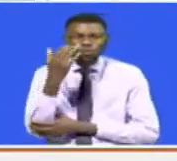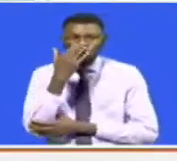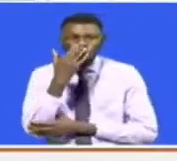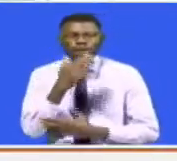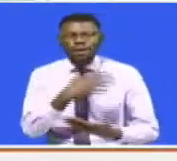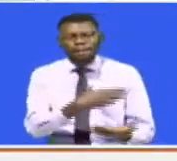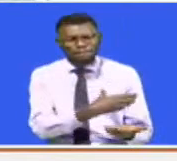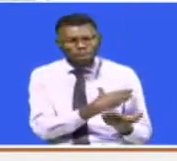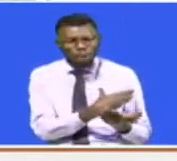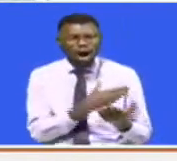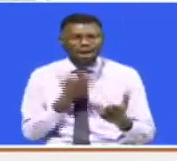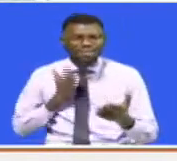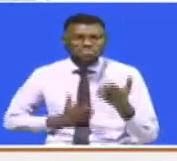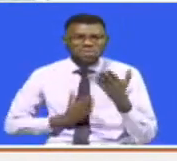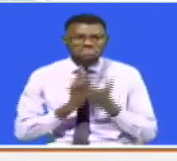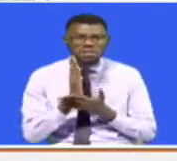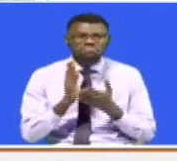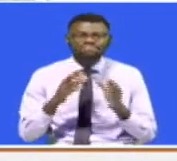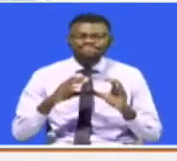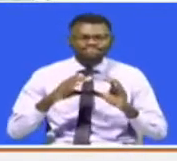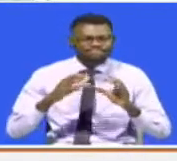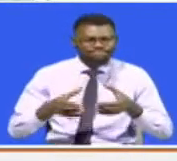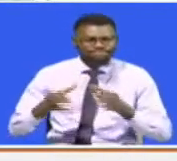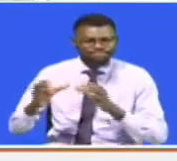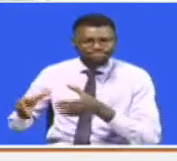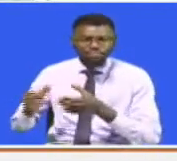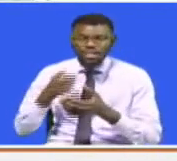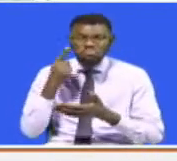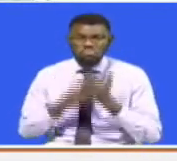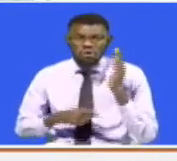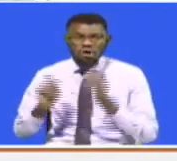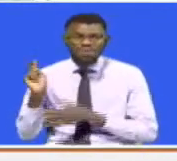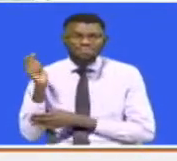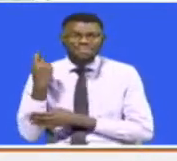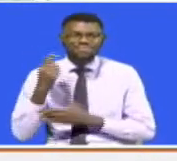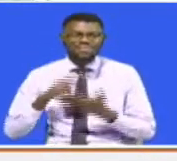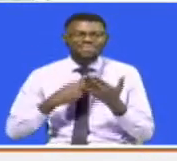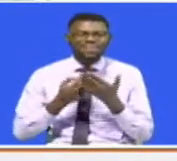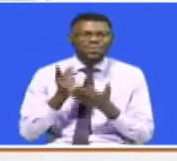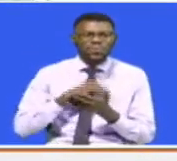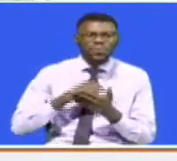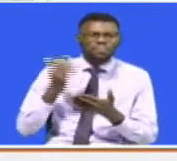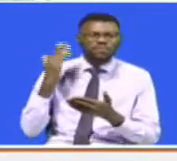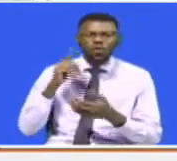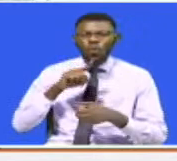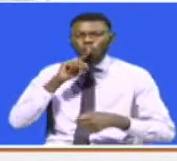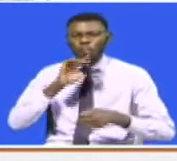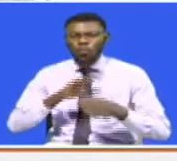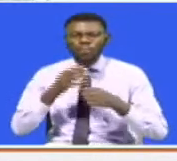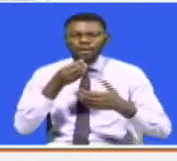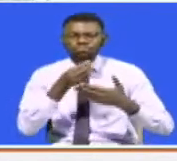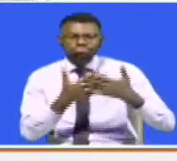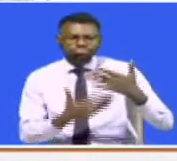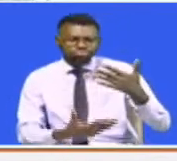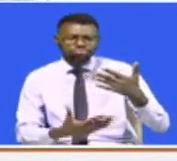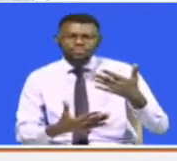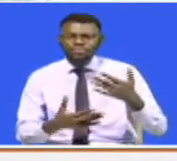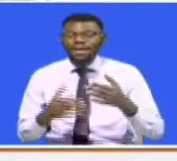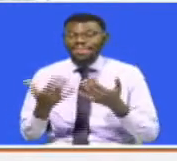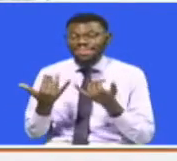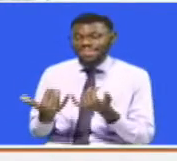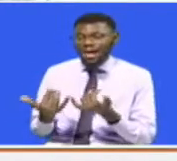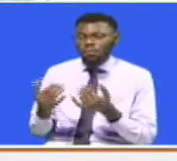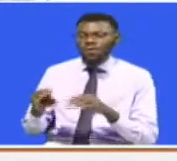and human rights groups are now saying that President has failed to deliver what he promised to Kenyans. Out of 10, they're now giving